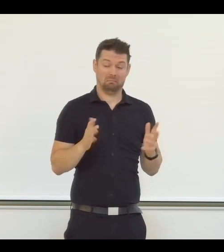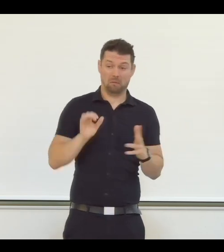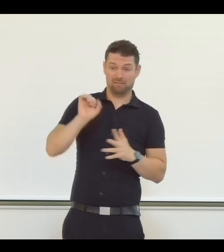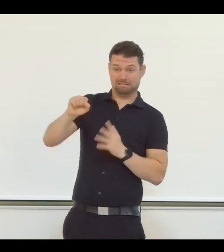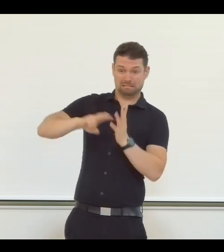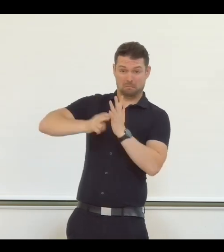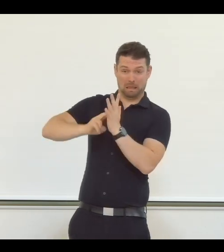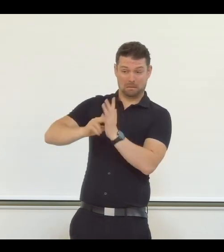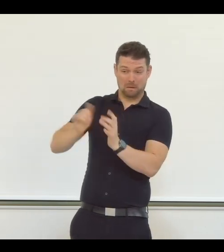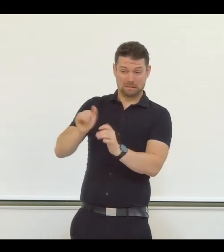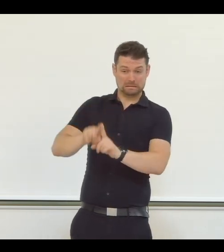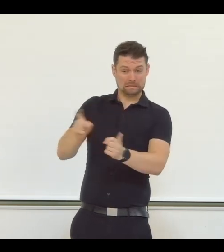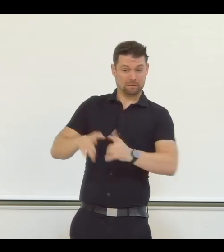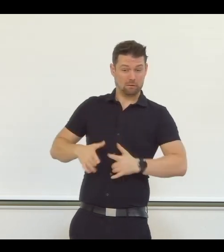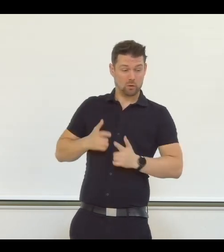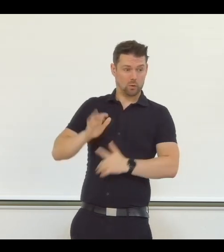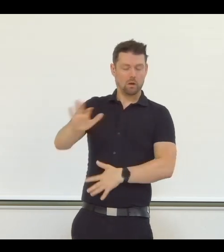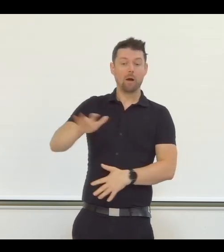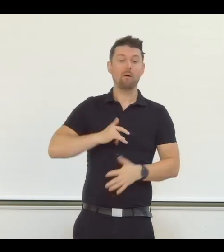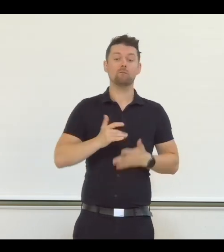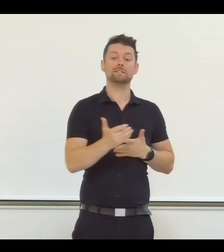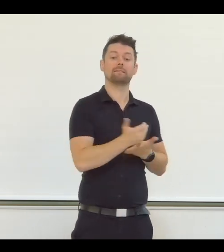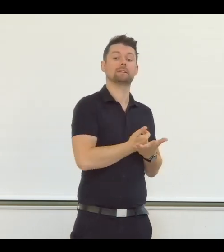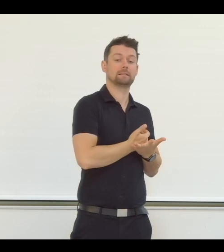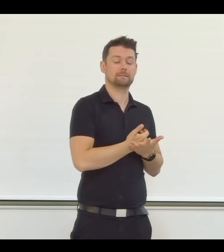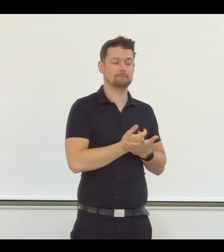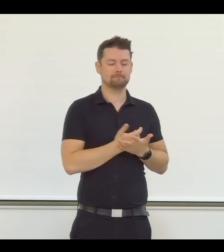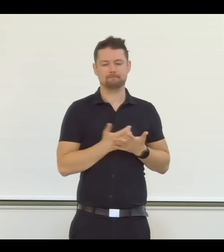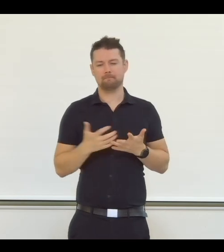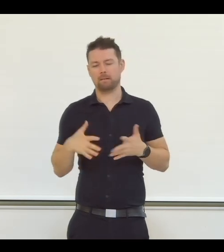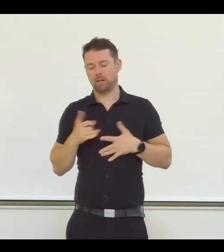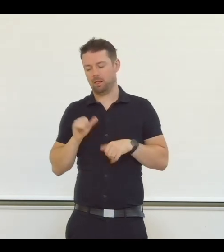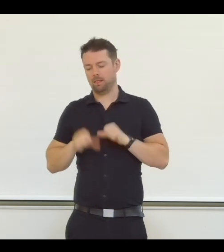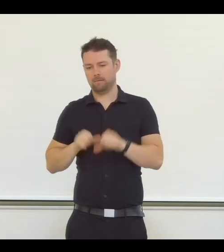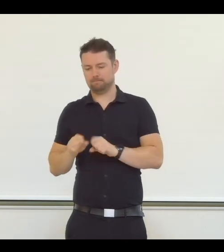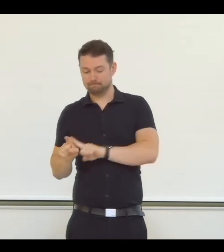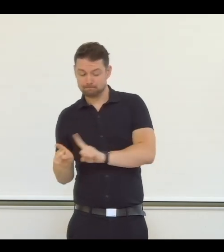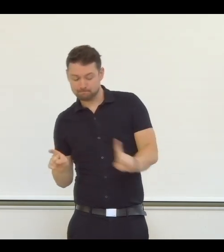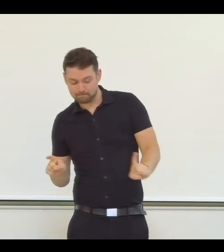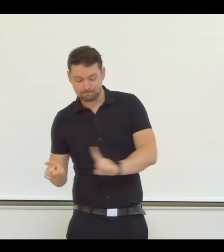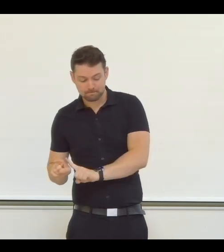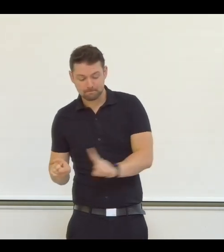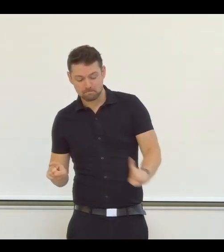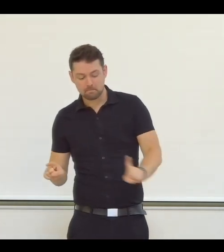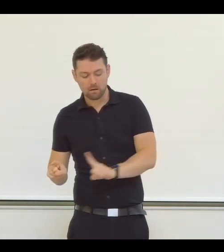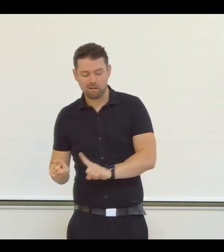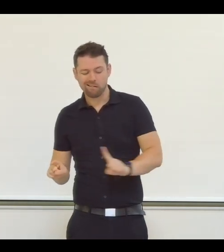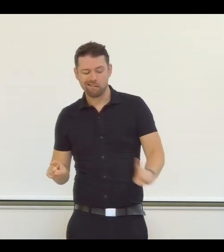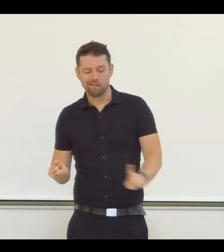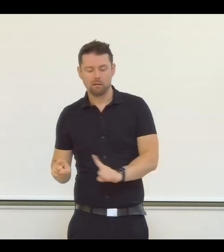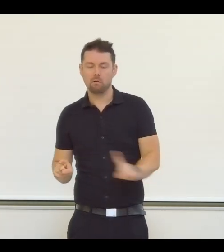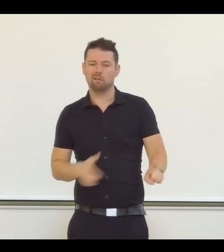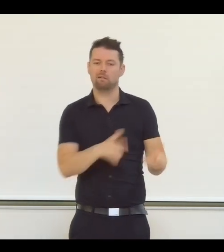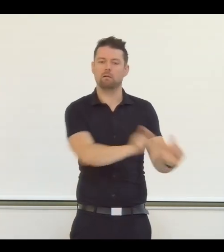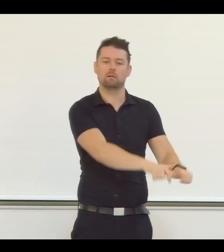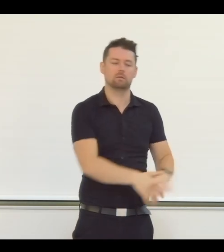people who have a different opinion, but from a safety perspective, those are the steps that we would take in going into operation. Yeah,